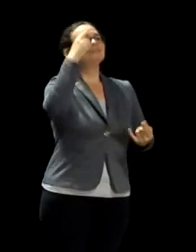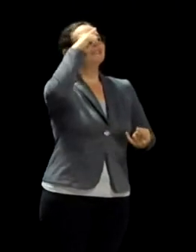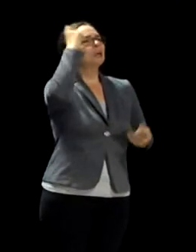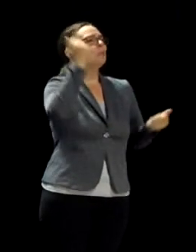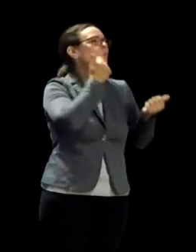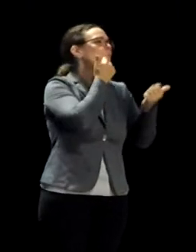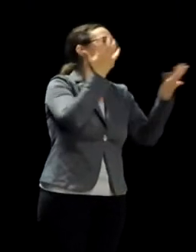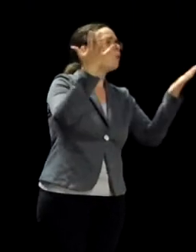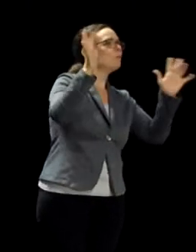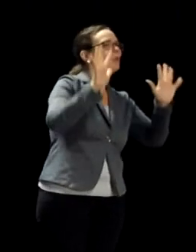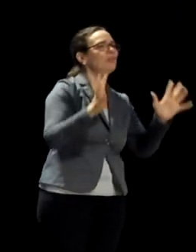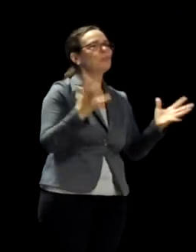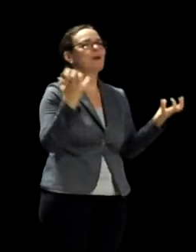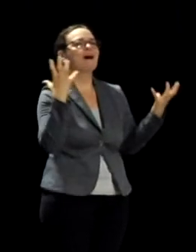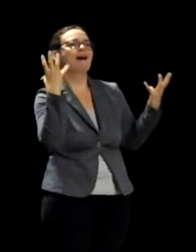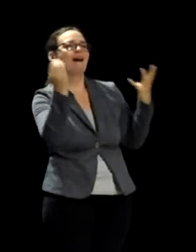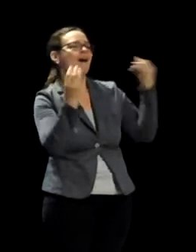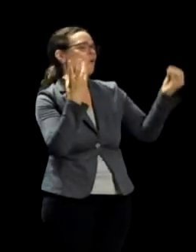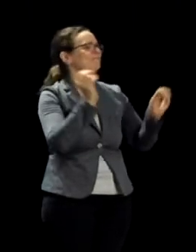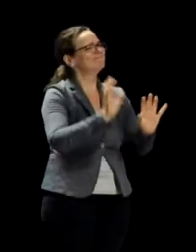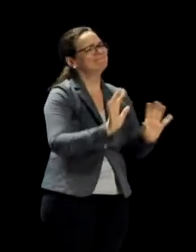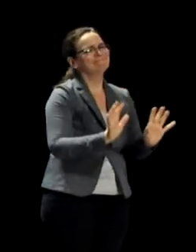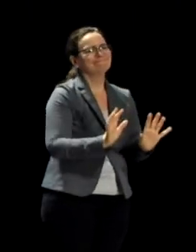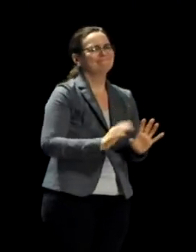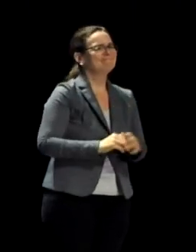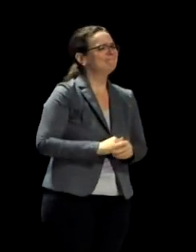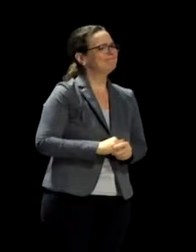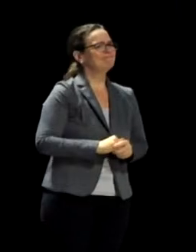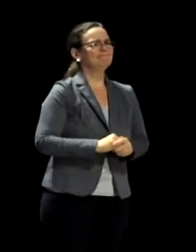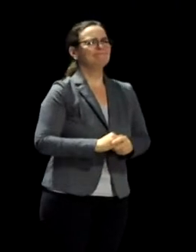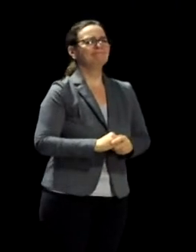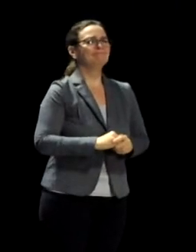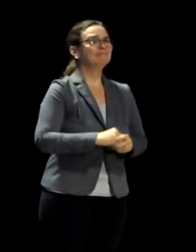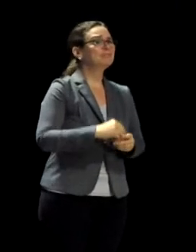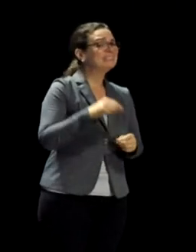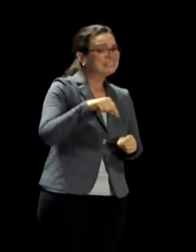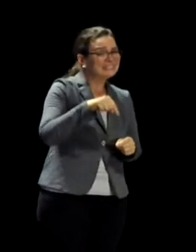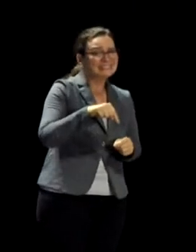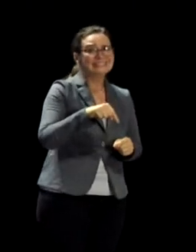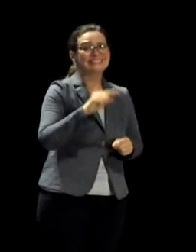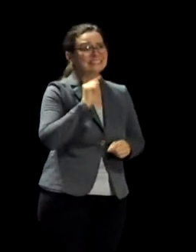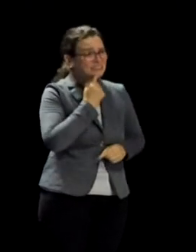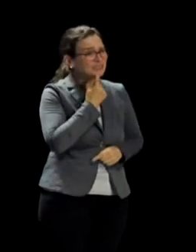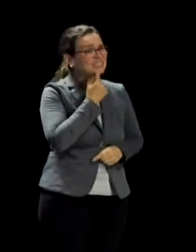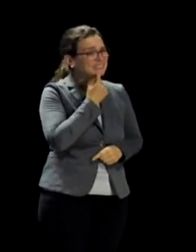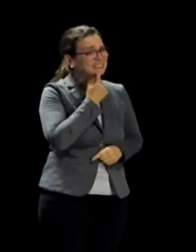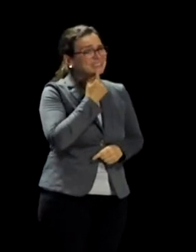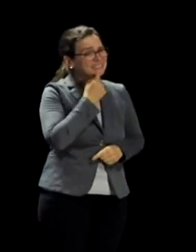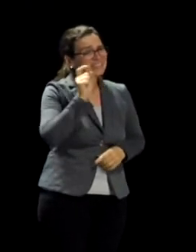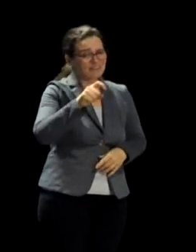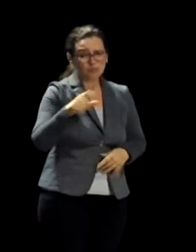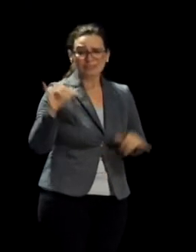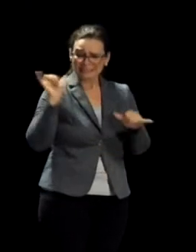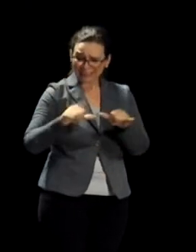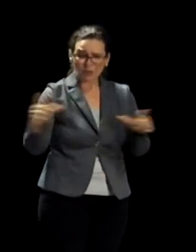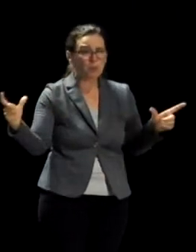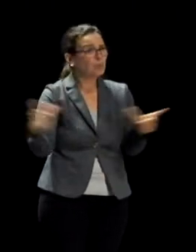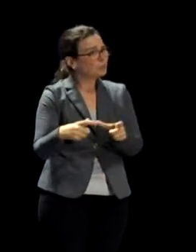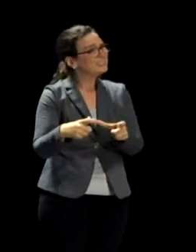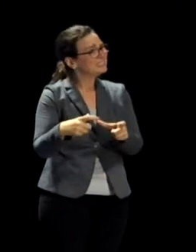now in isolation, or you're now in quarantine. And there's probably going to be more than 14 because of the size of a